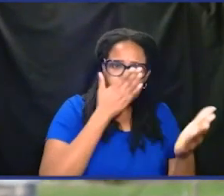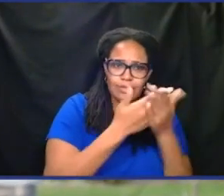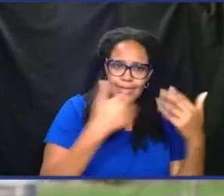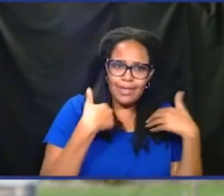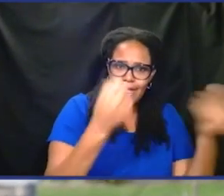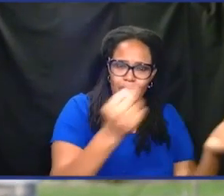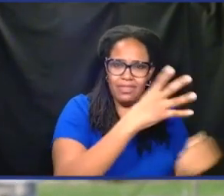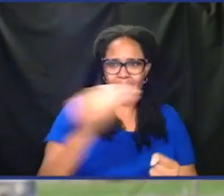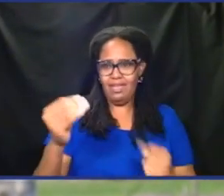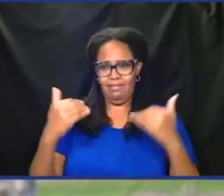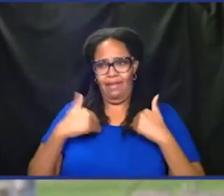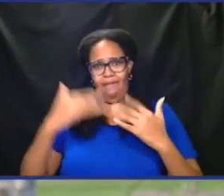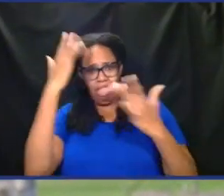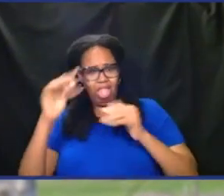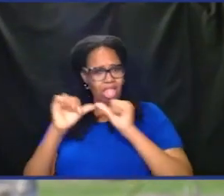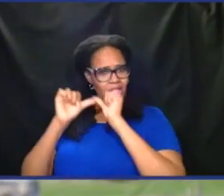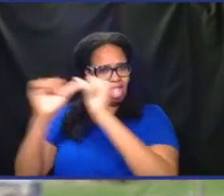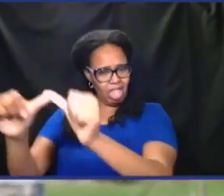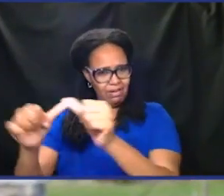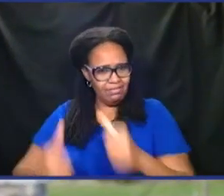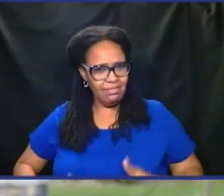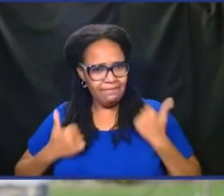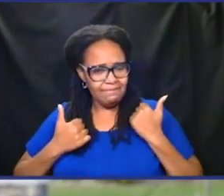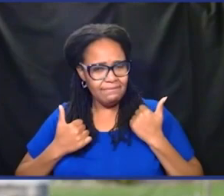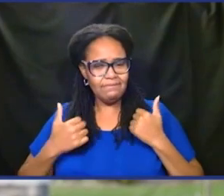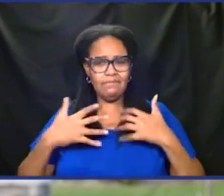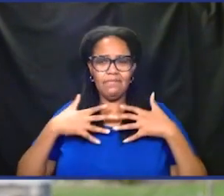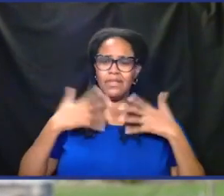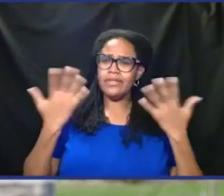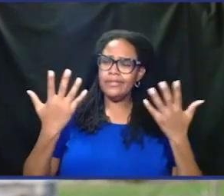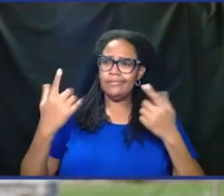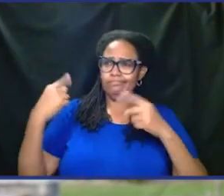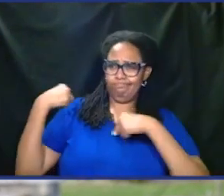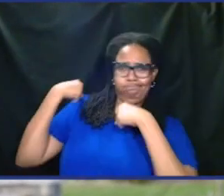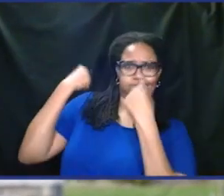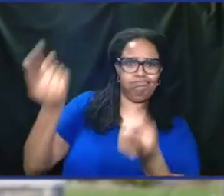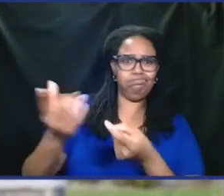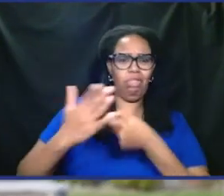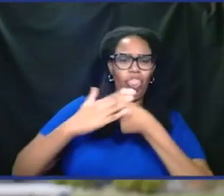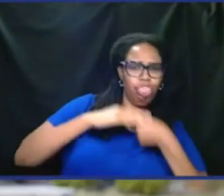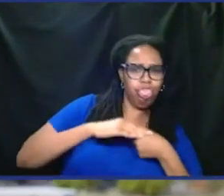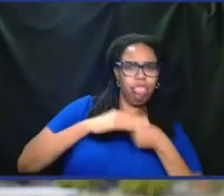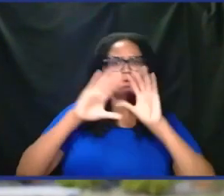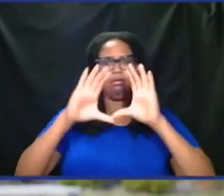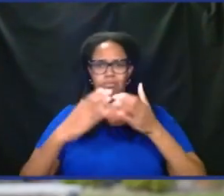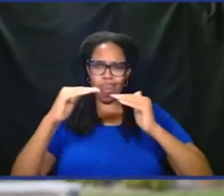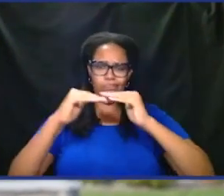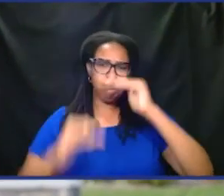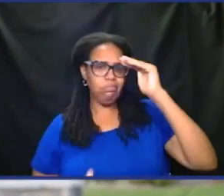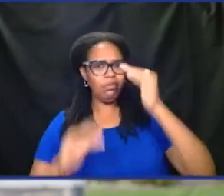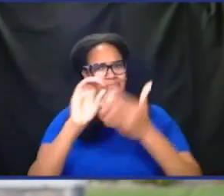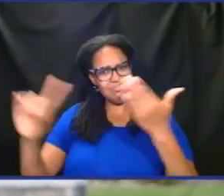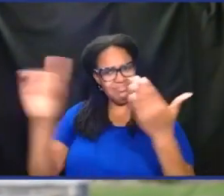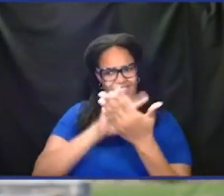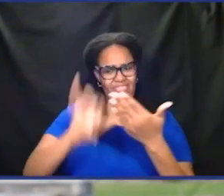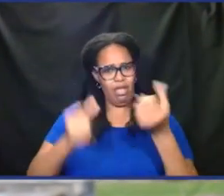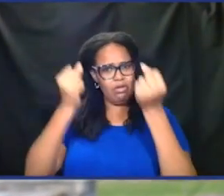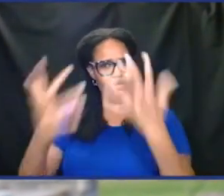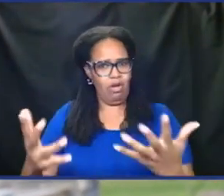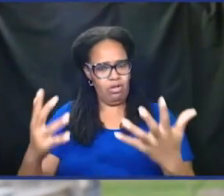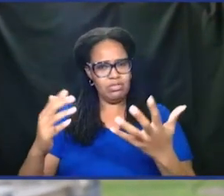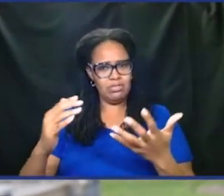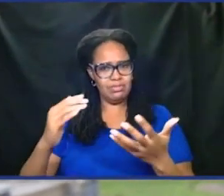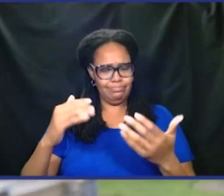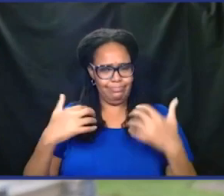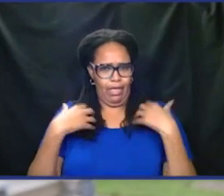lifetime of disease. Centuries of oppression, classism, and racism create ill health all on their own. But Good Samaritan is working